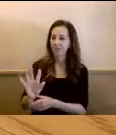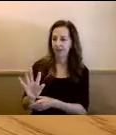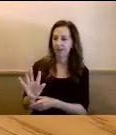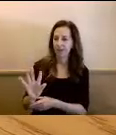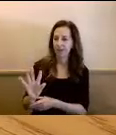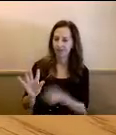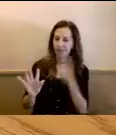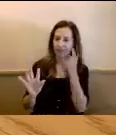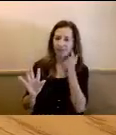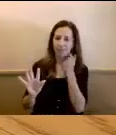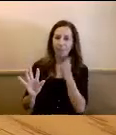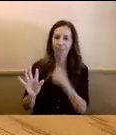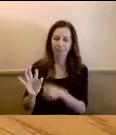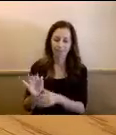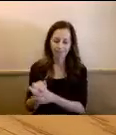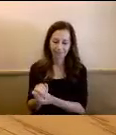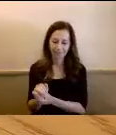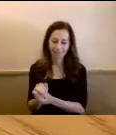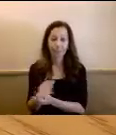5.